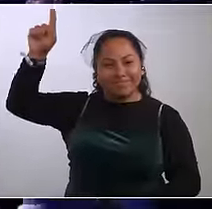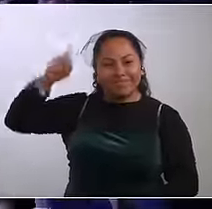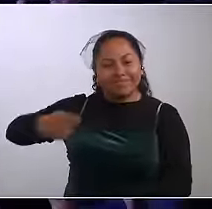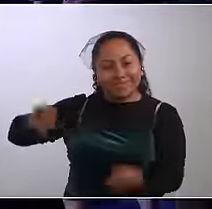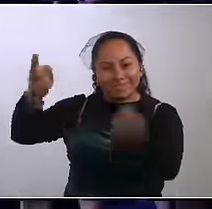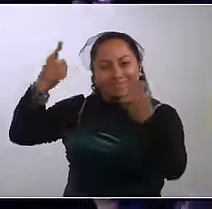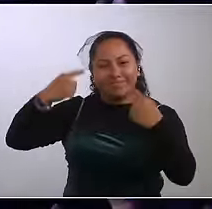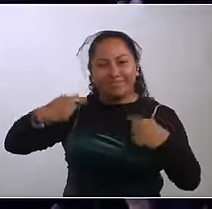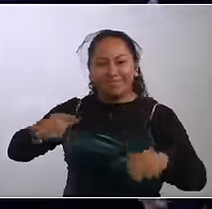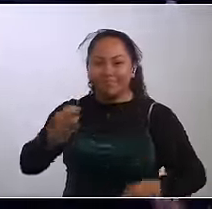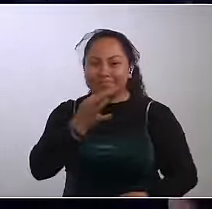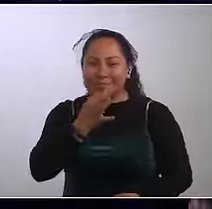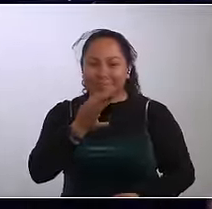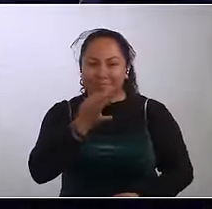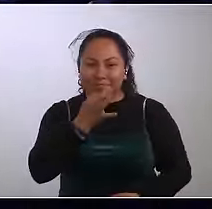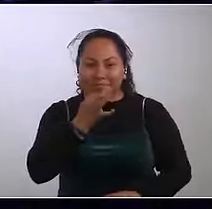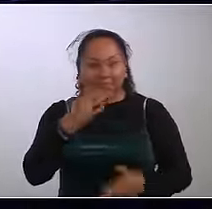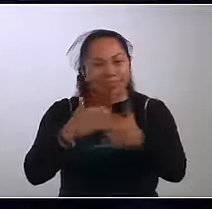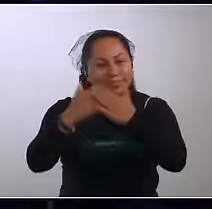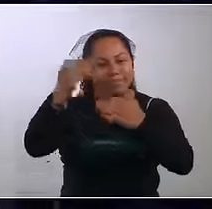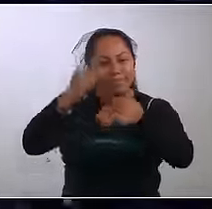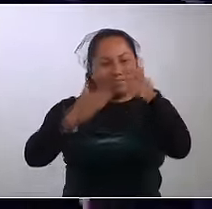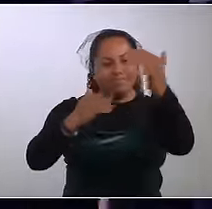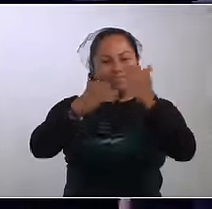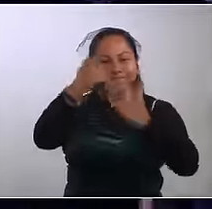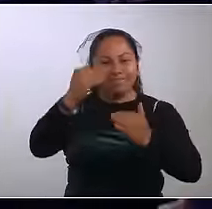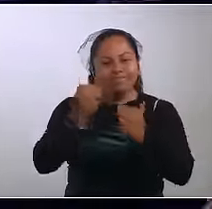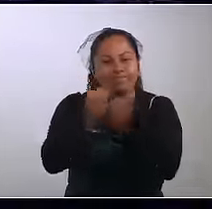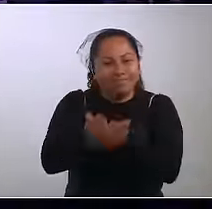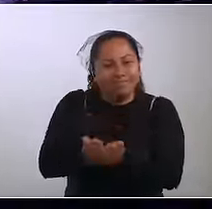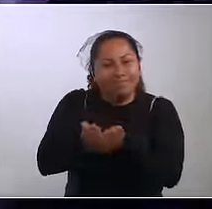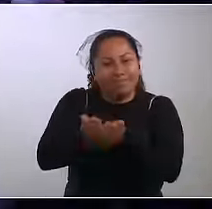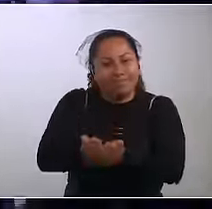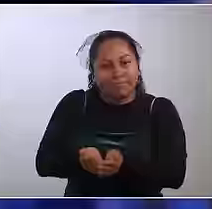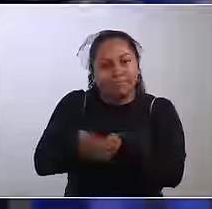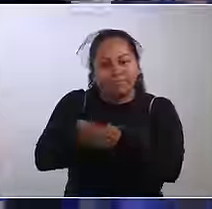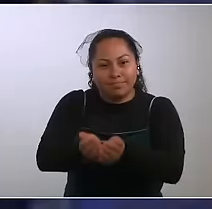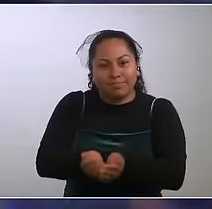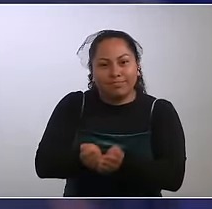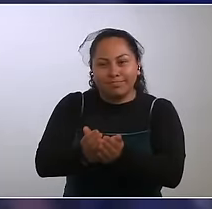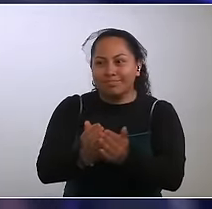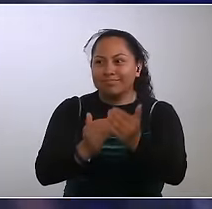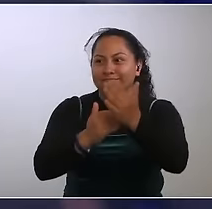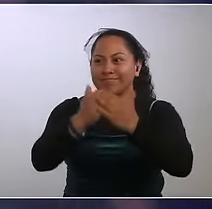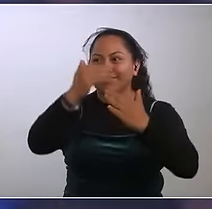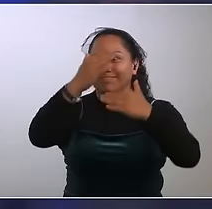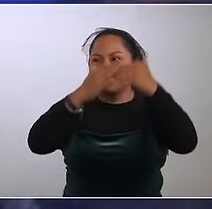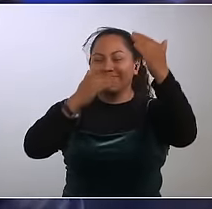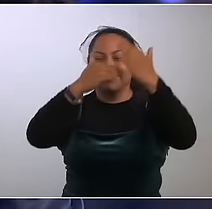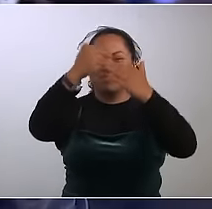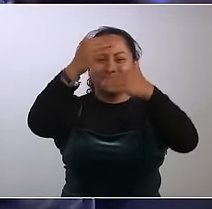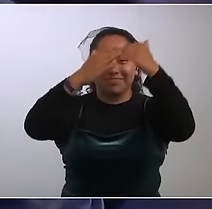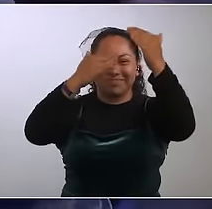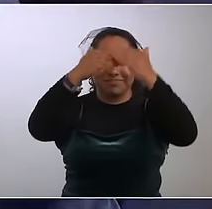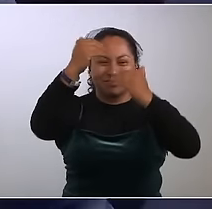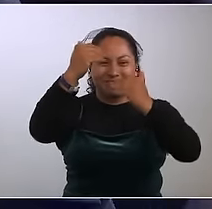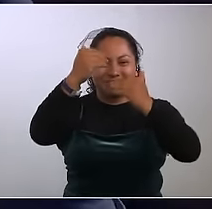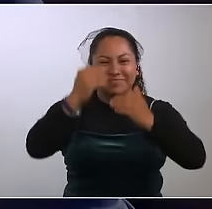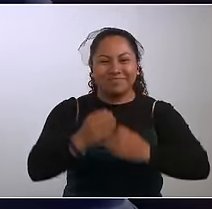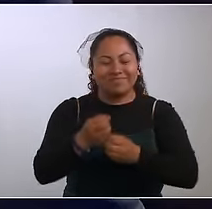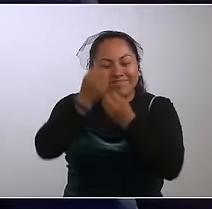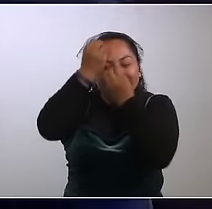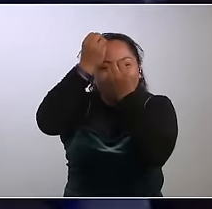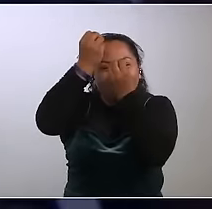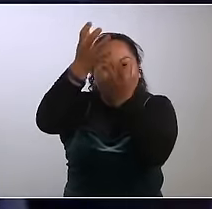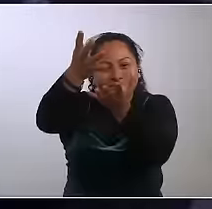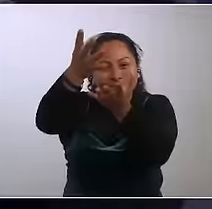So build the ark. Así que edifique el arca. Build. Edifique. According to the